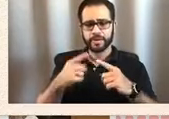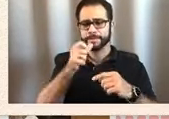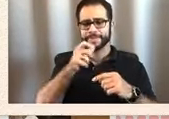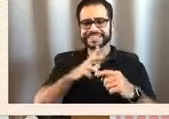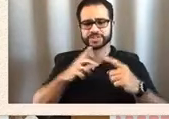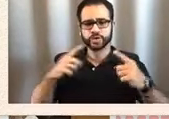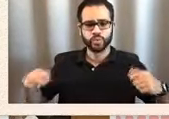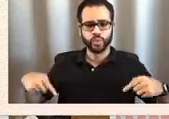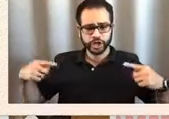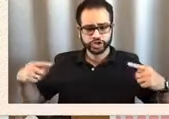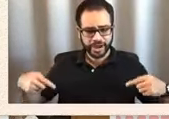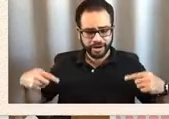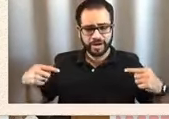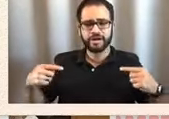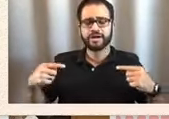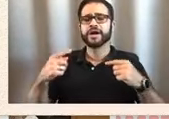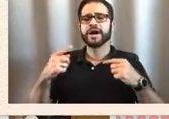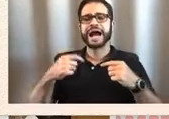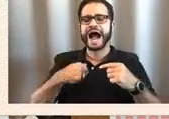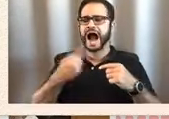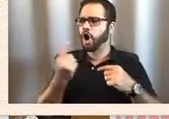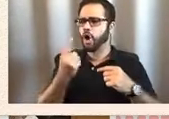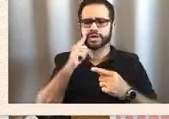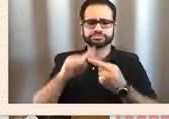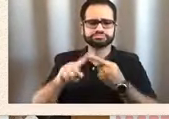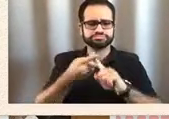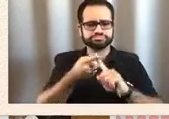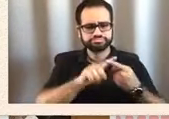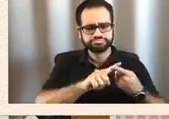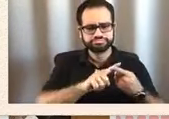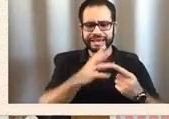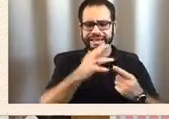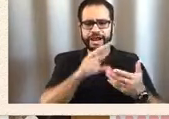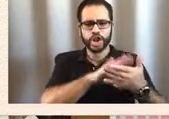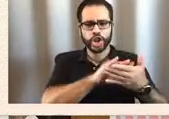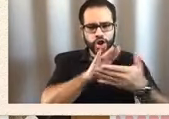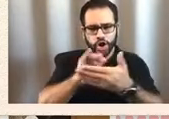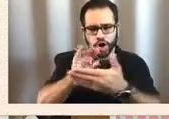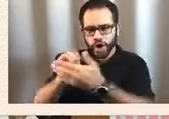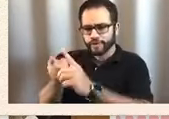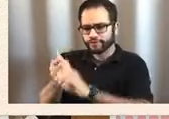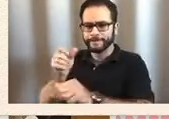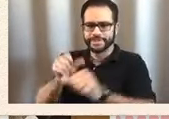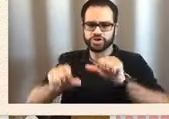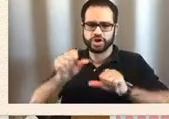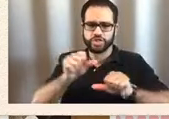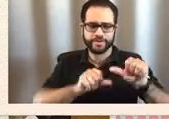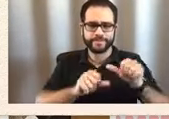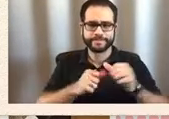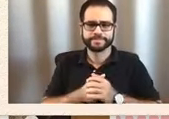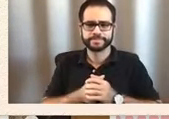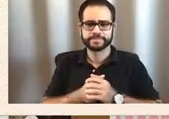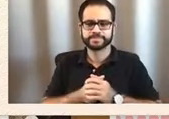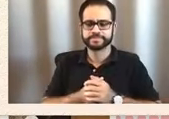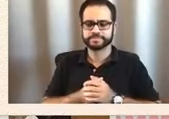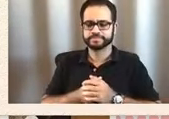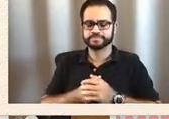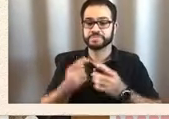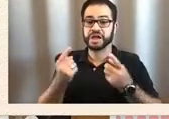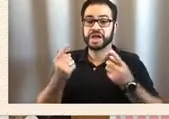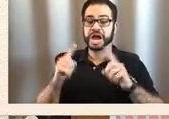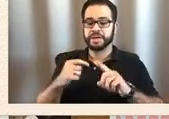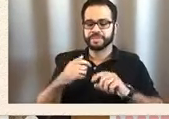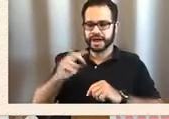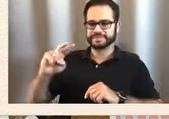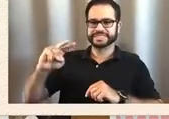I learned a lot of things from them. And I came in second runner up in